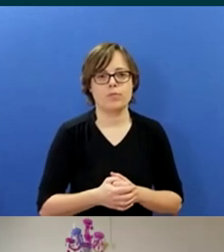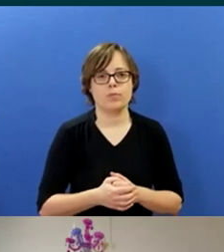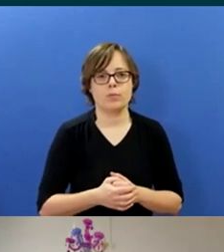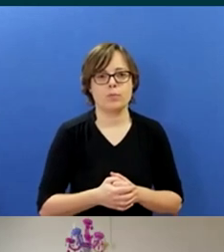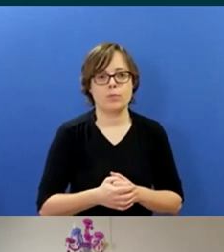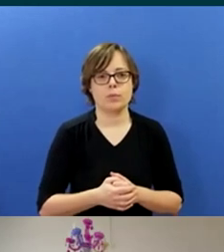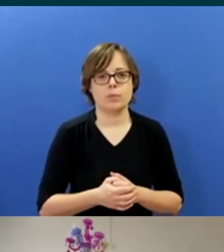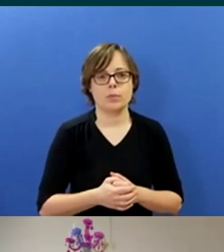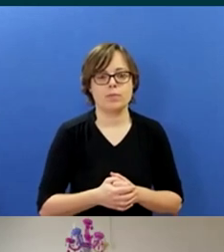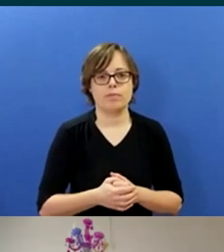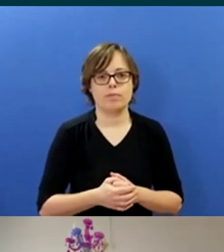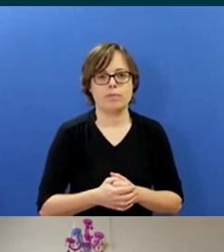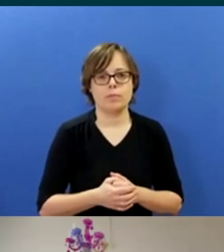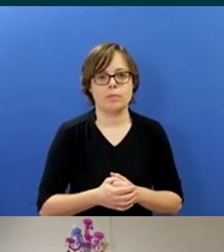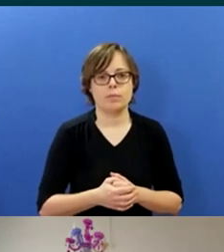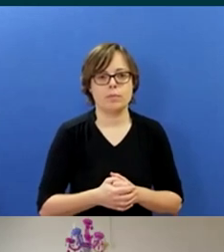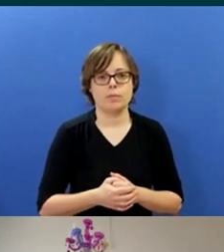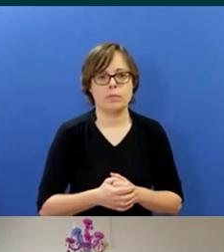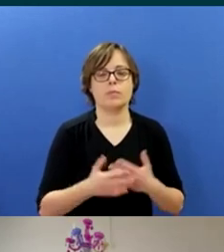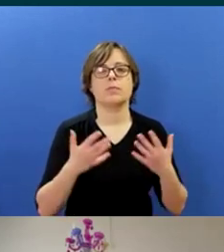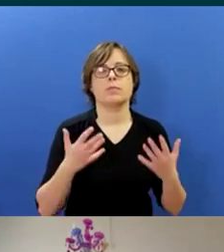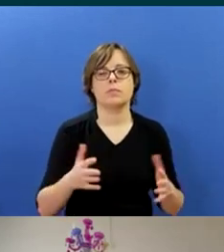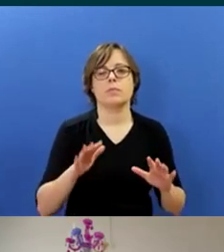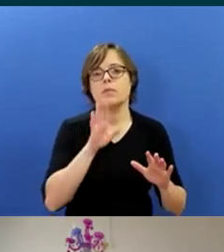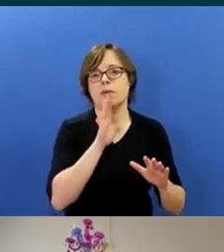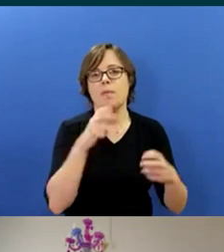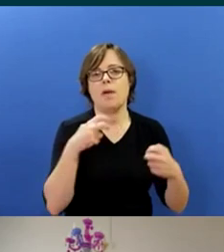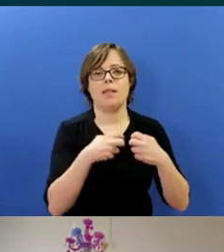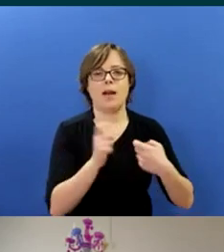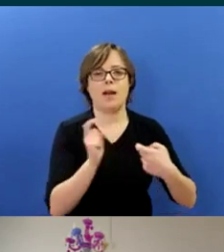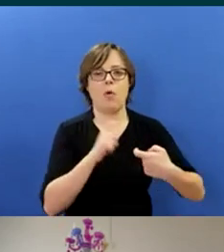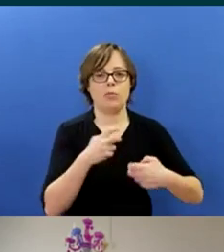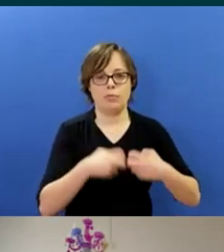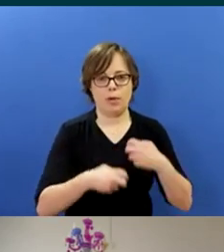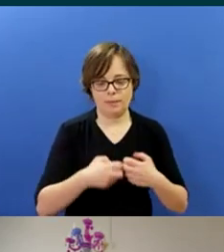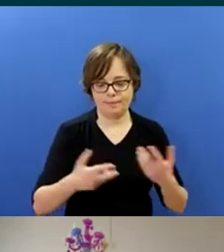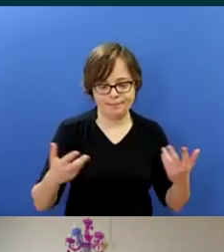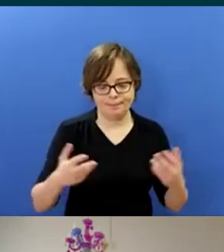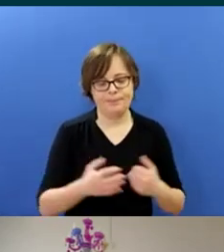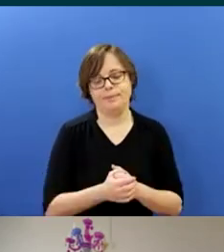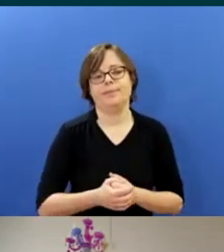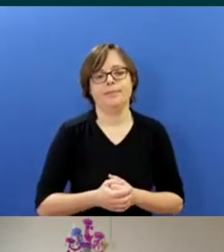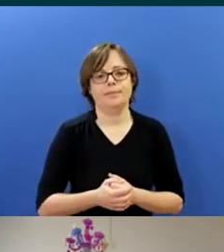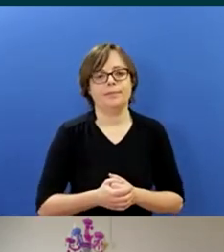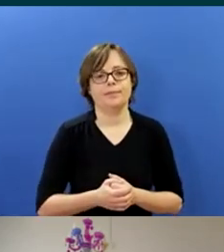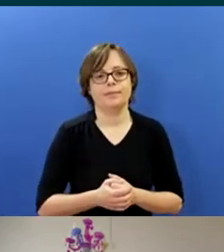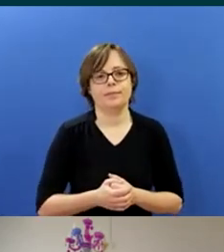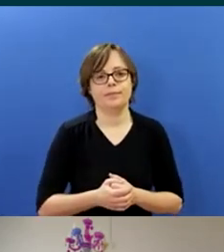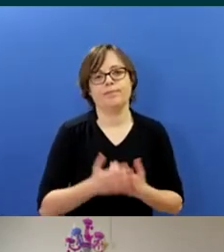meantime. Okay, it means there were a problem with the connection because yeah. All right, so I'm so sorry, but I